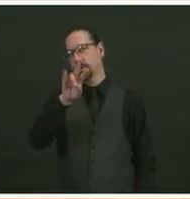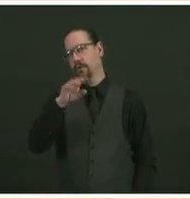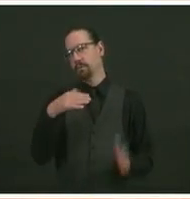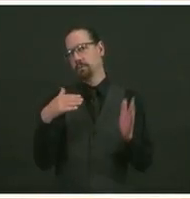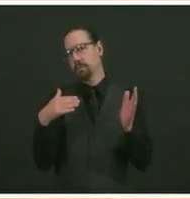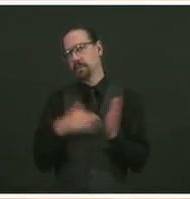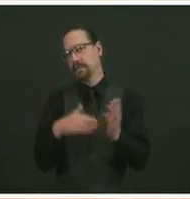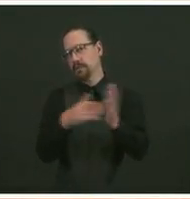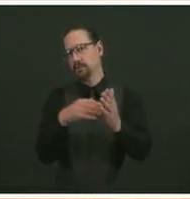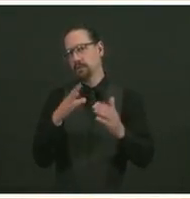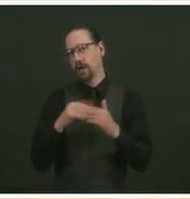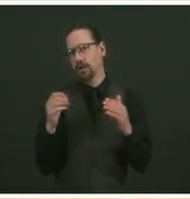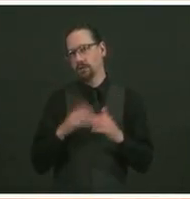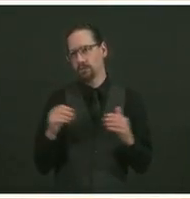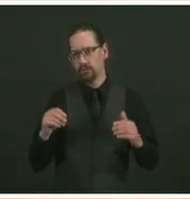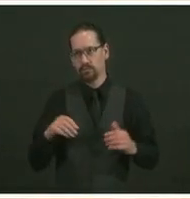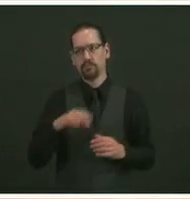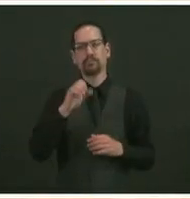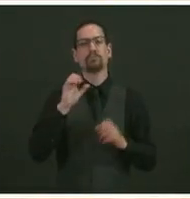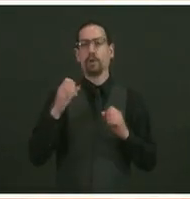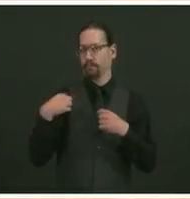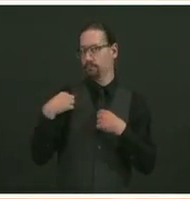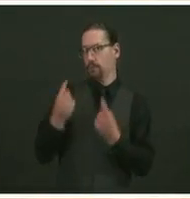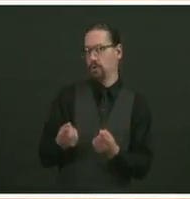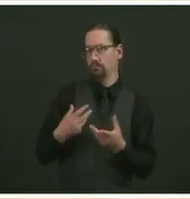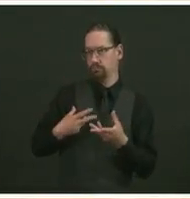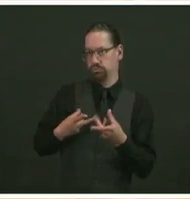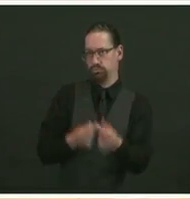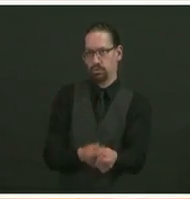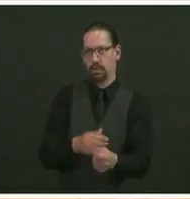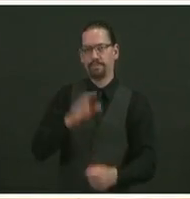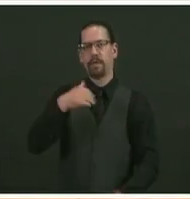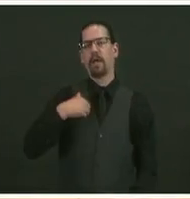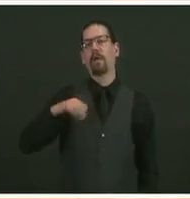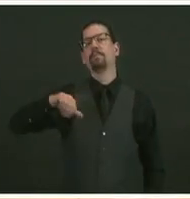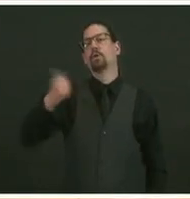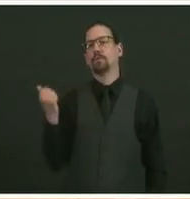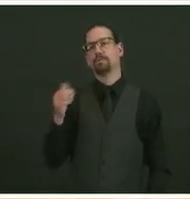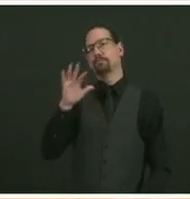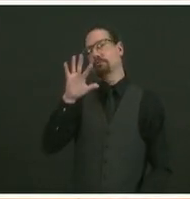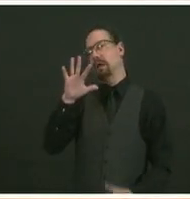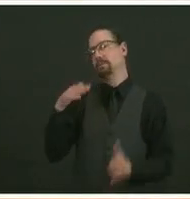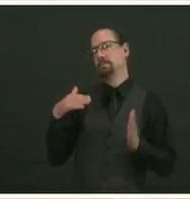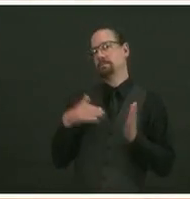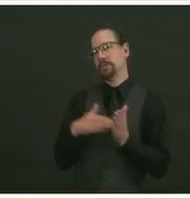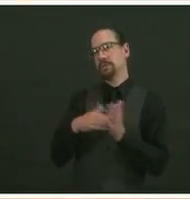final 2 weeks. But we won't, it's an application process, so that's an estimate based upon usage.